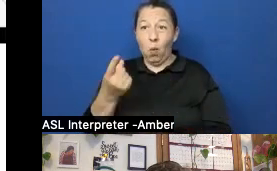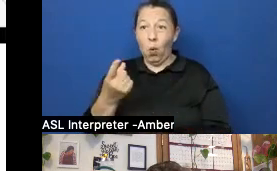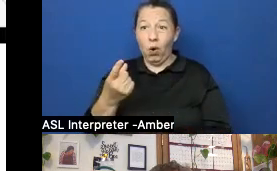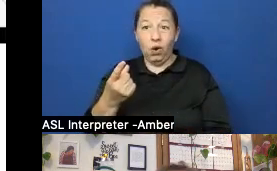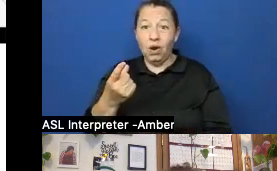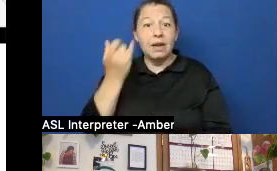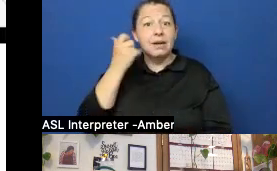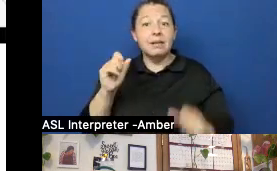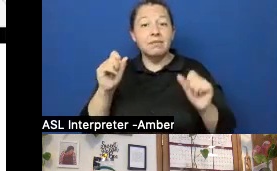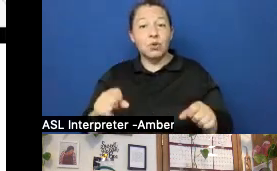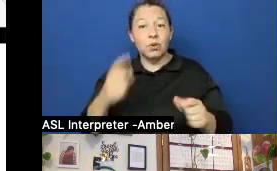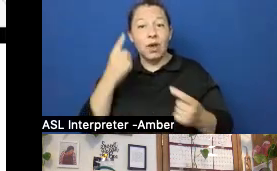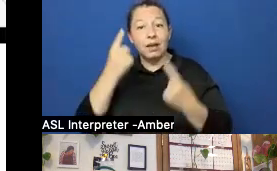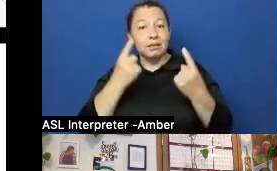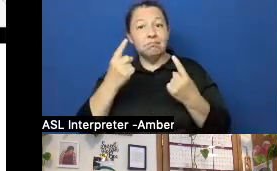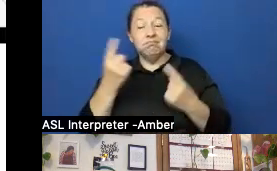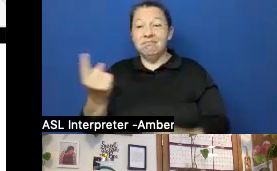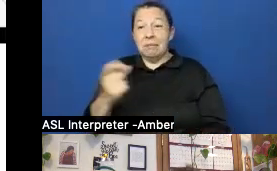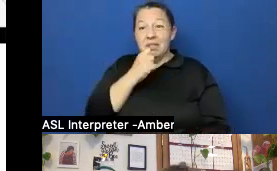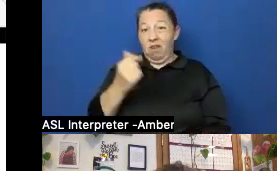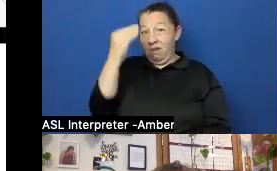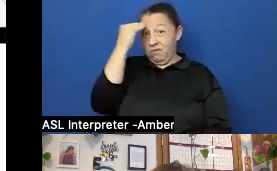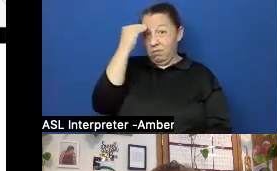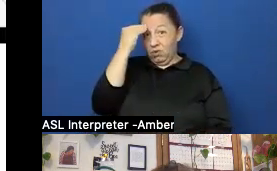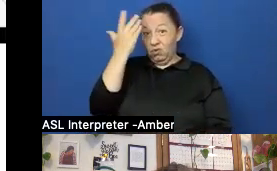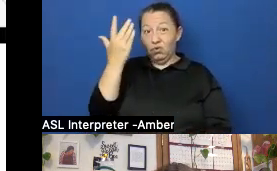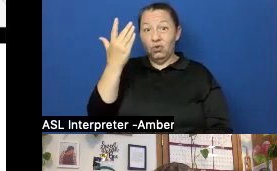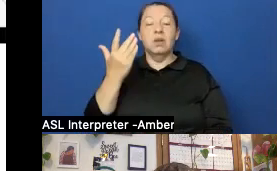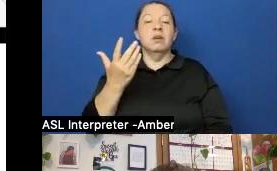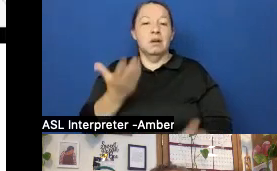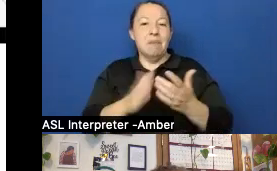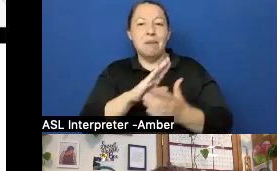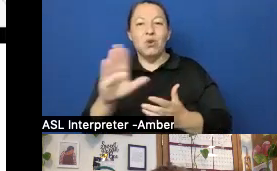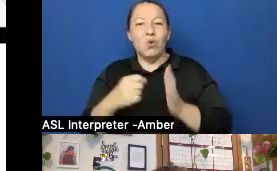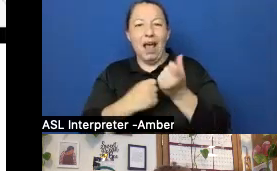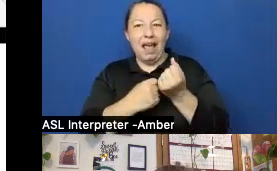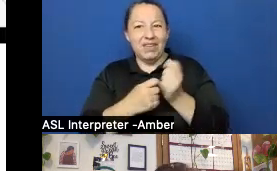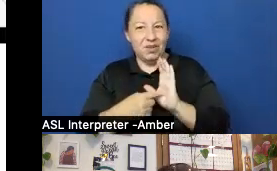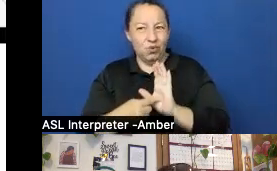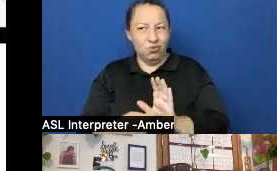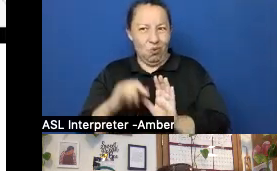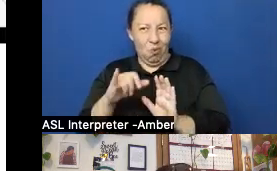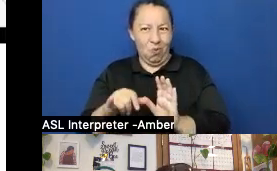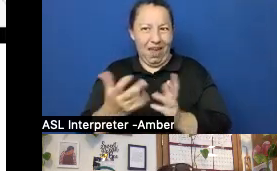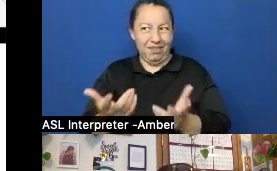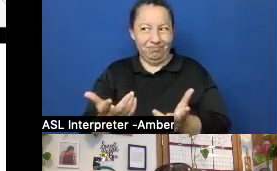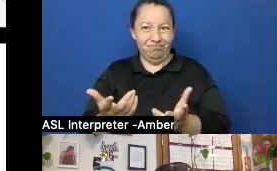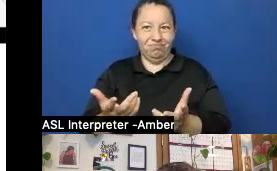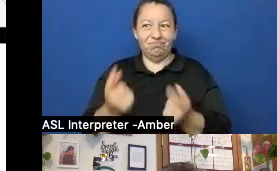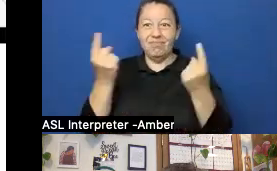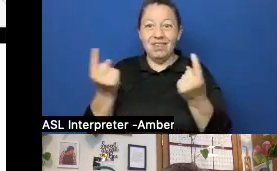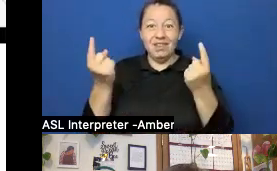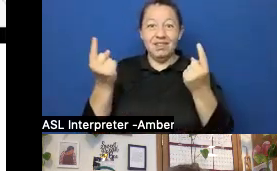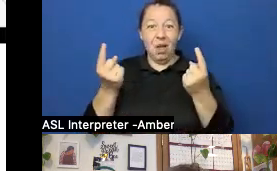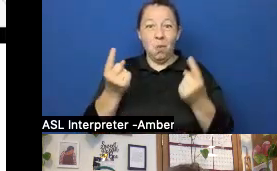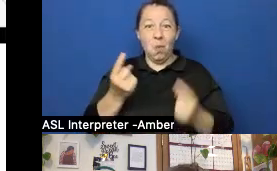about if something is unfamiliar to you, and your advocacy may reflect that. If somebody is disclosing pieces